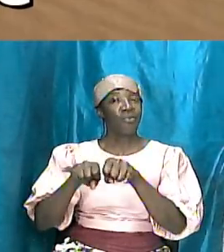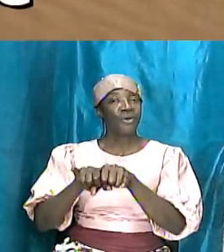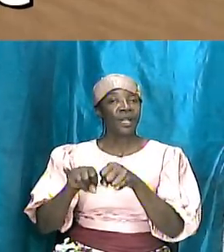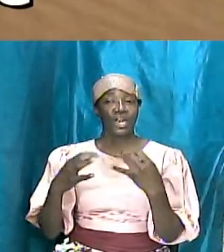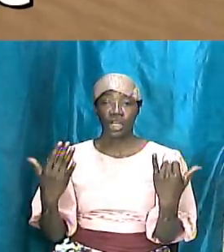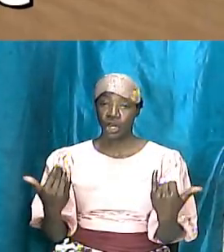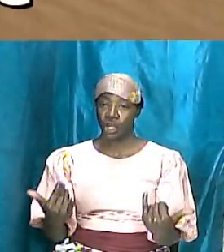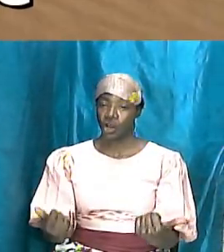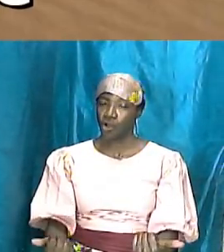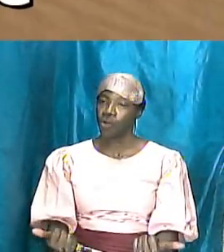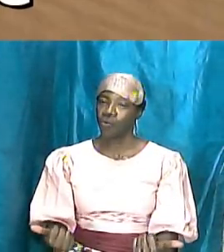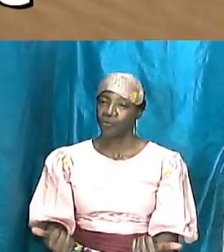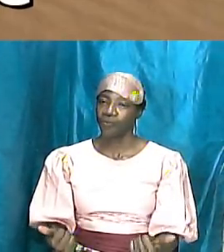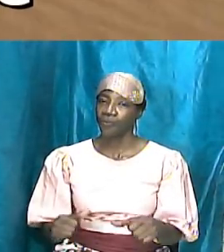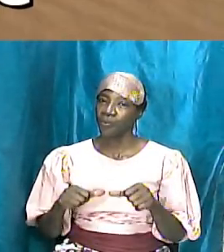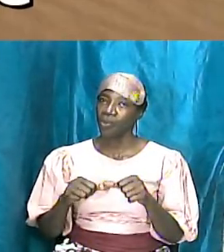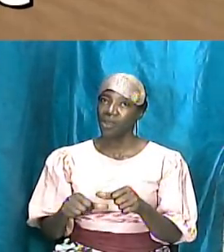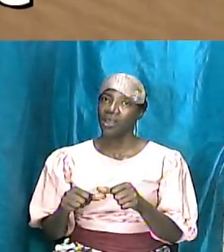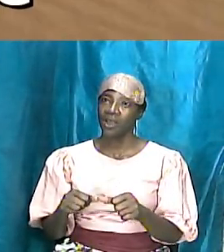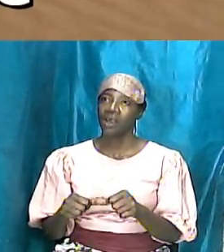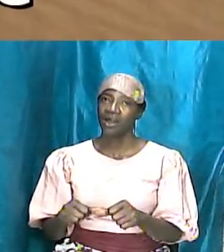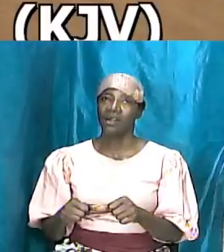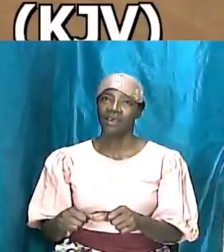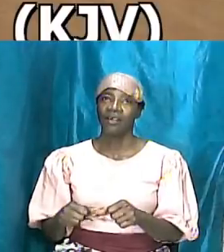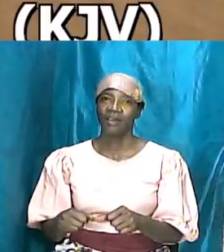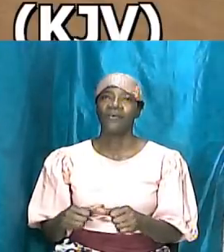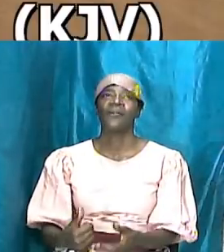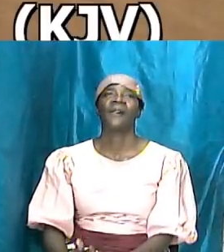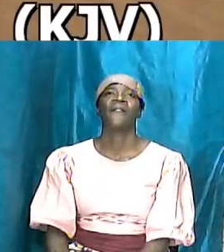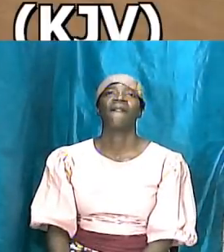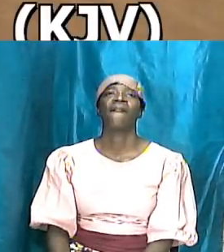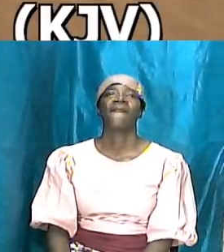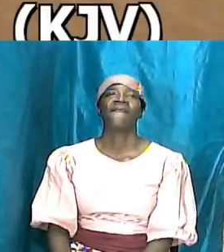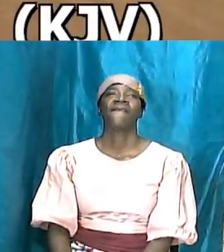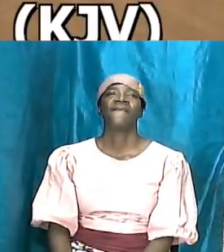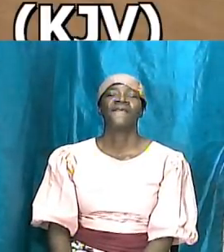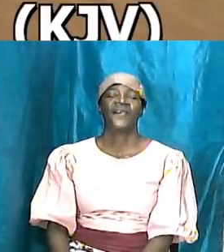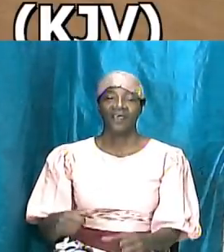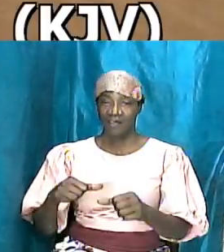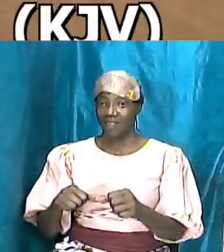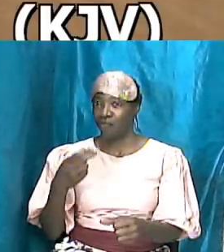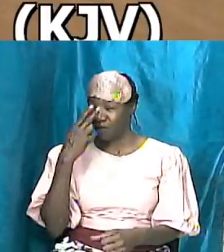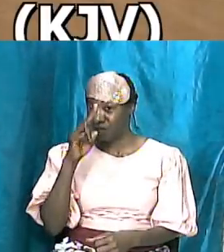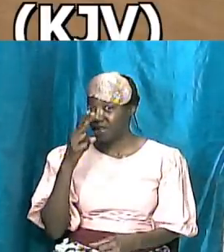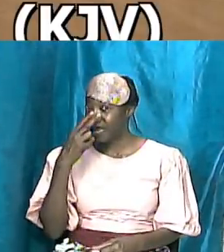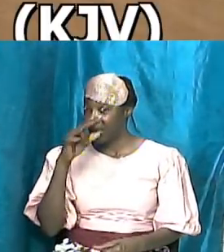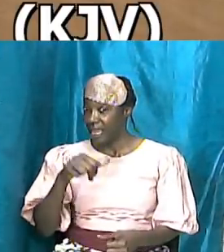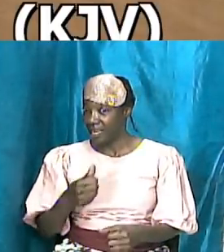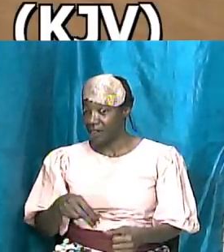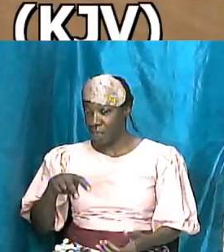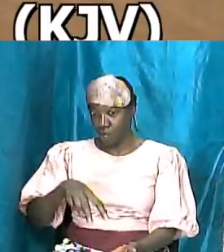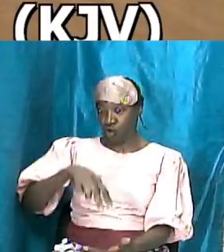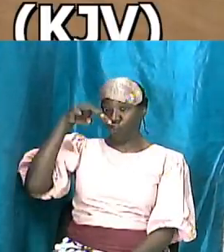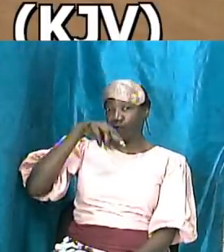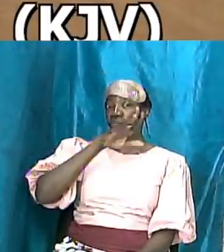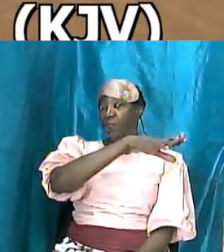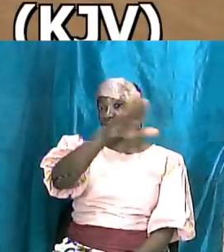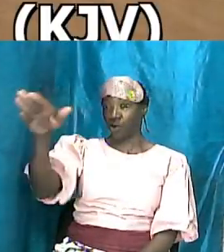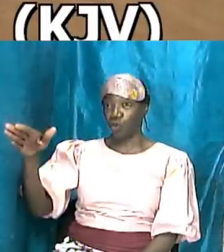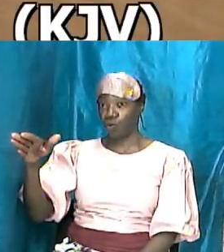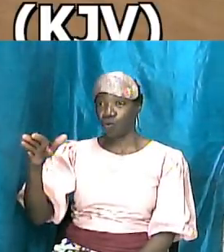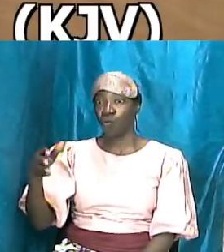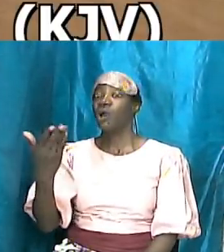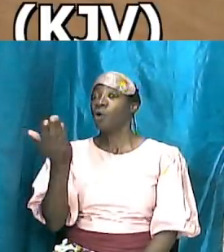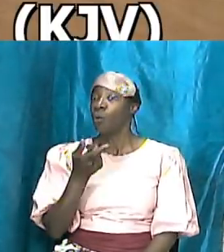Now, let us continue to read together. You know, watch closely. See if you see anything jumping at you, know, saints of God, because I want us to understand